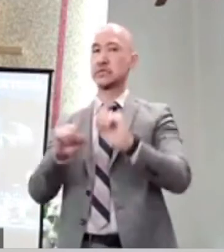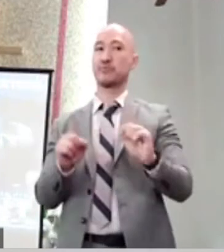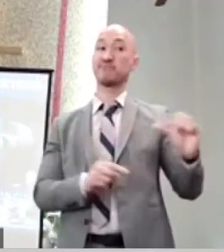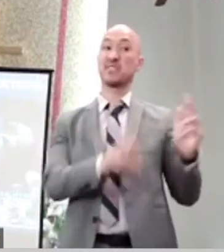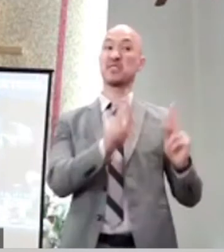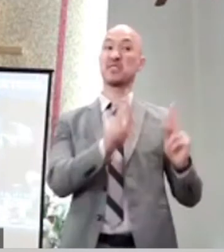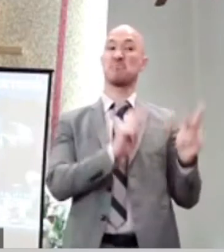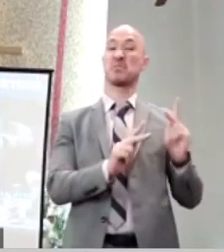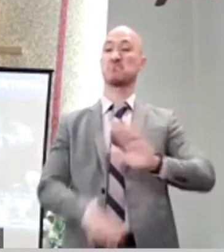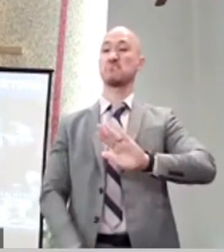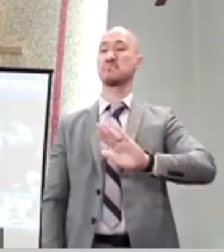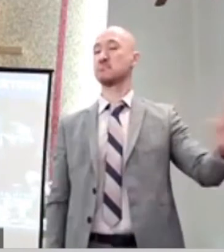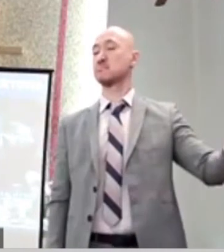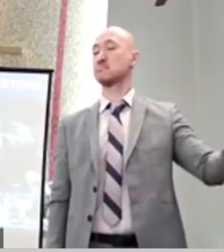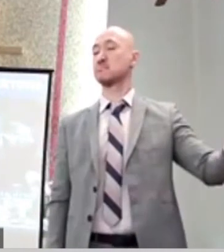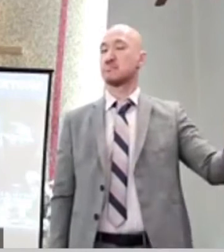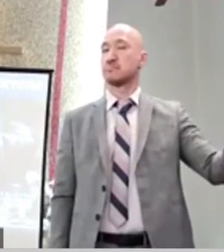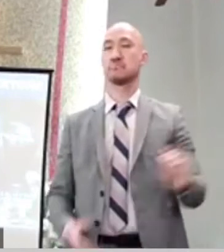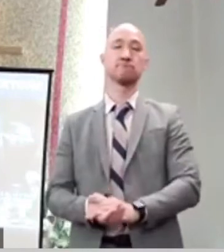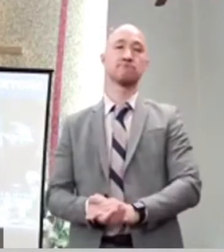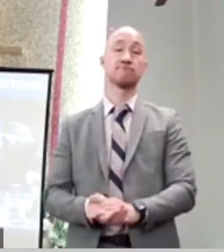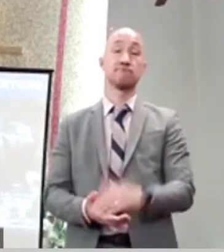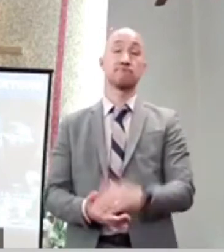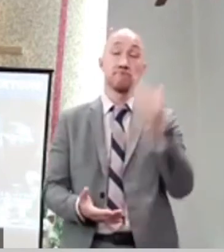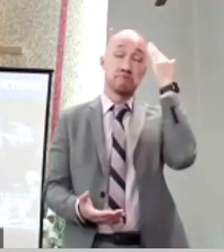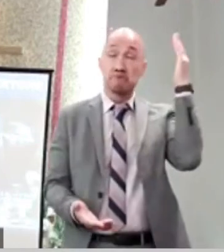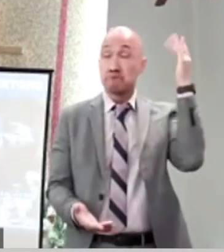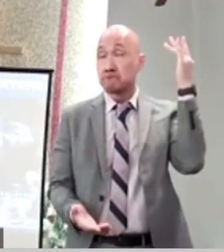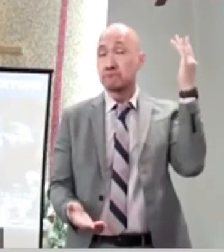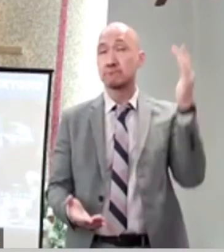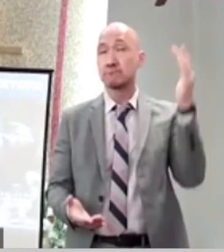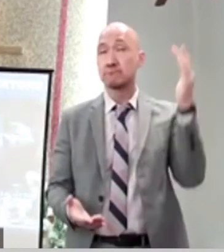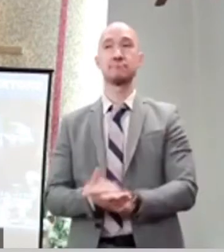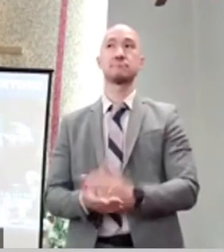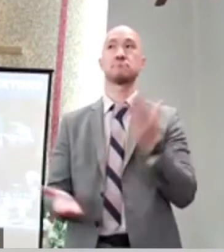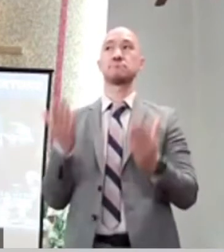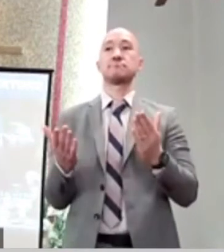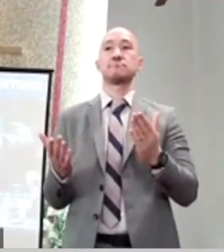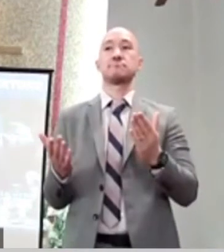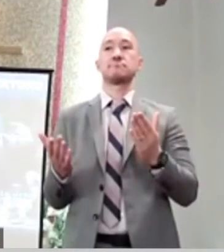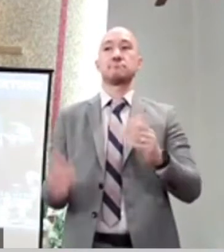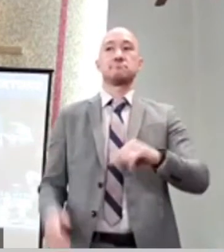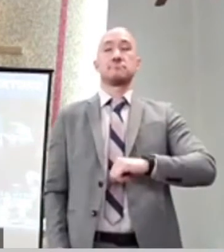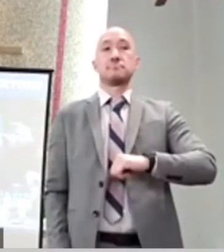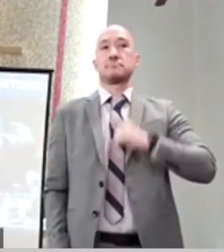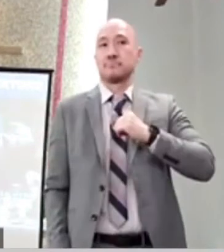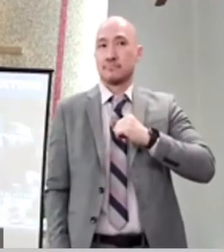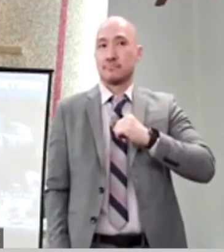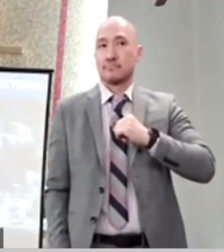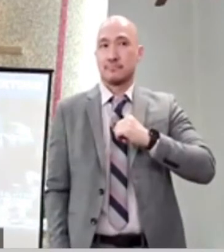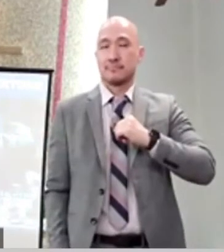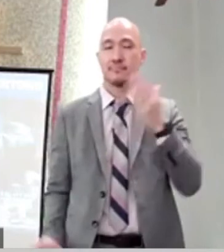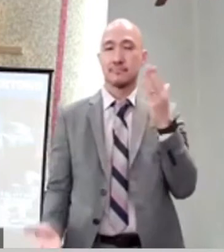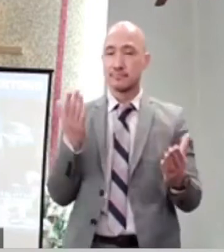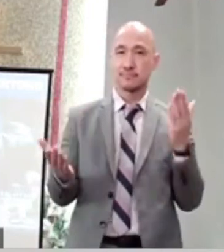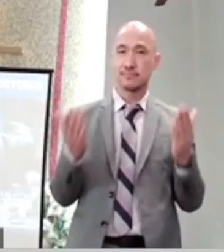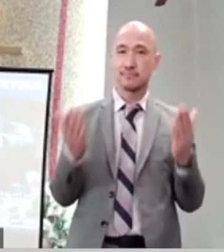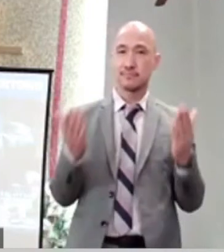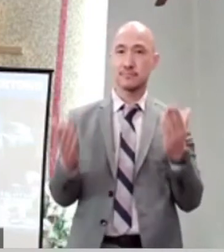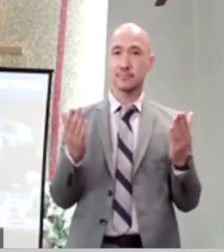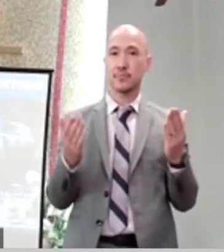to insecurities, maybe to rivalries, maybe it's just a human social phenomenon.